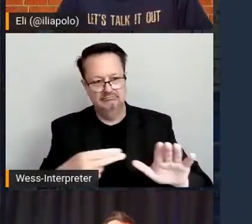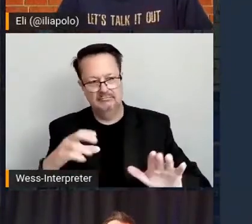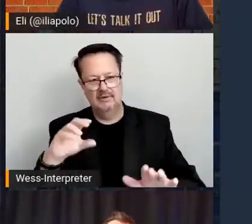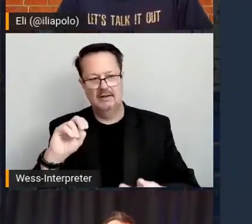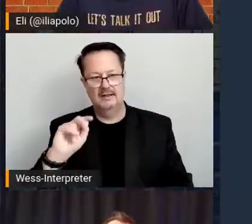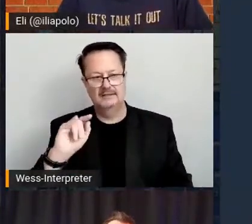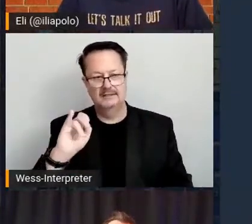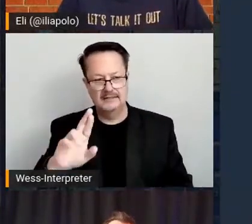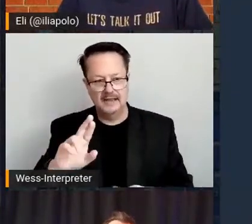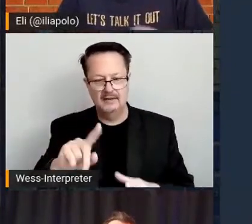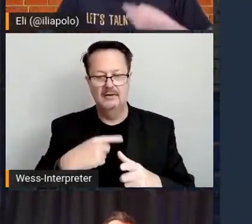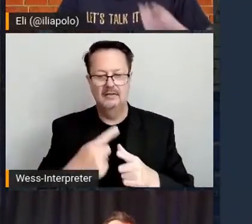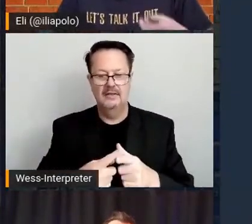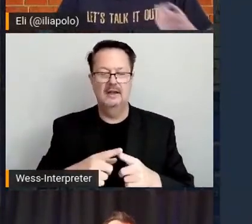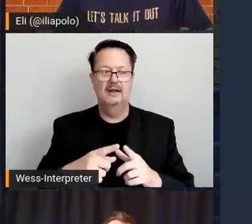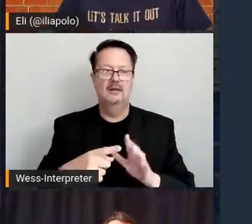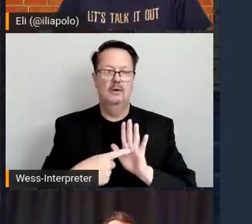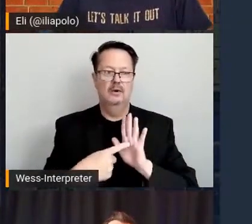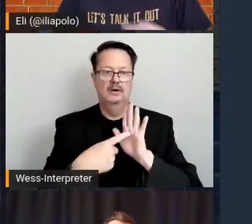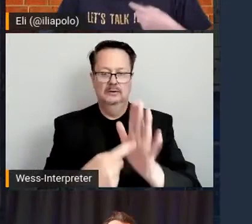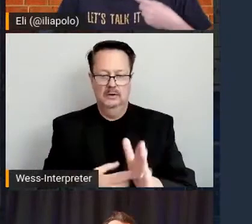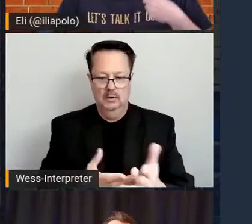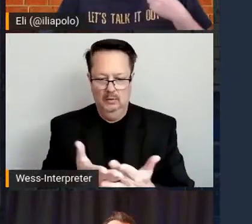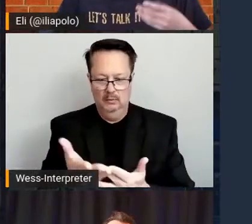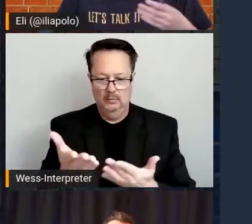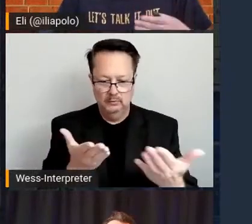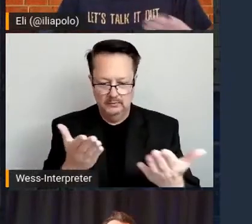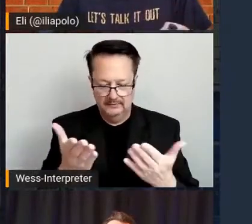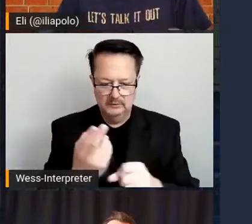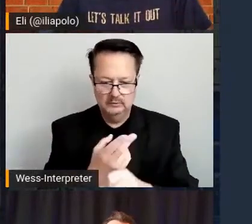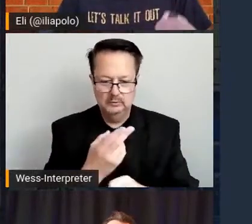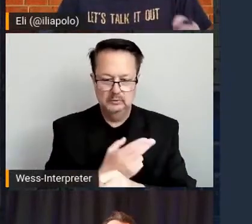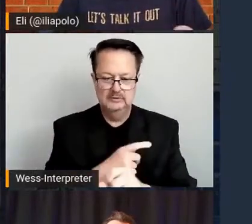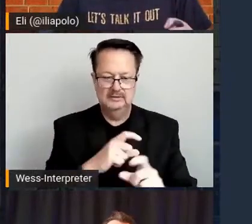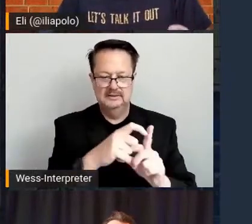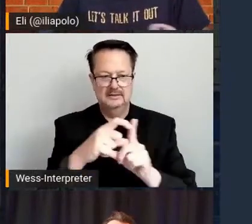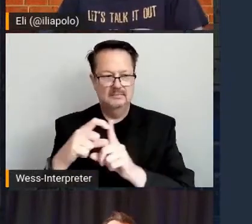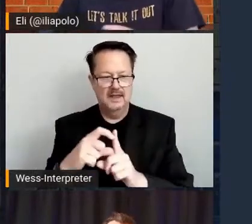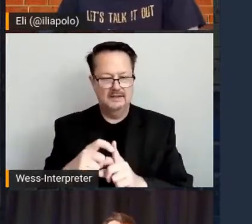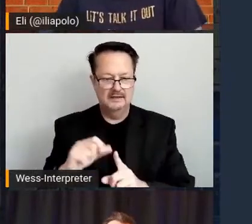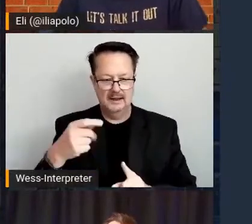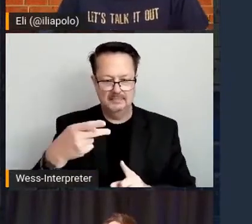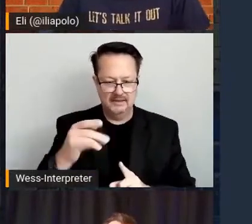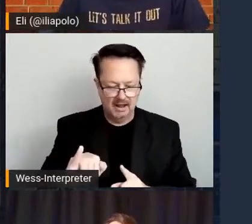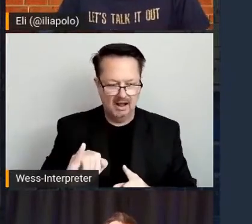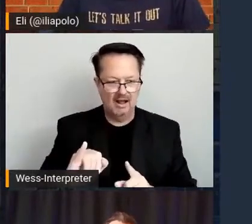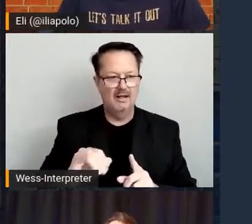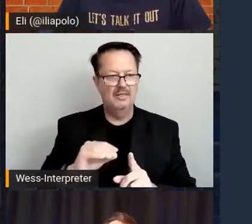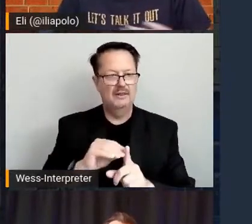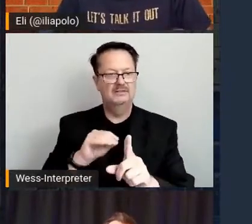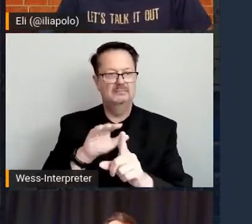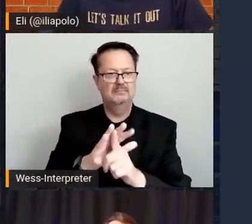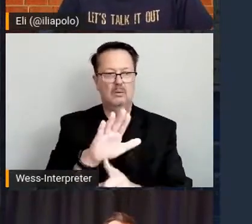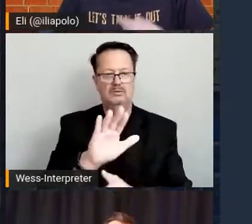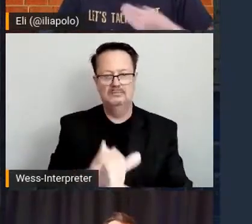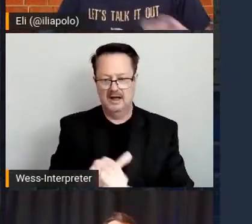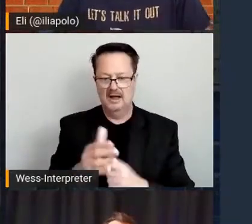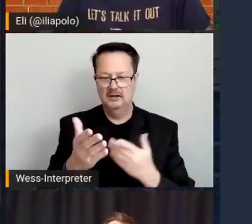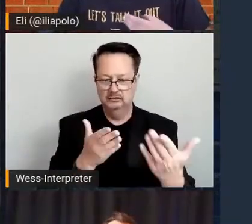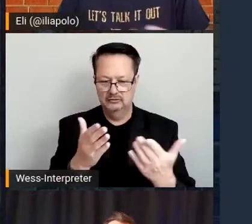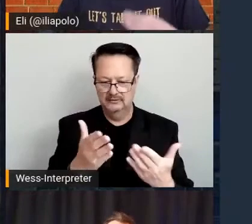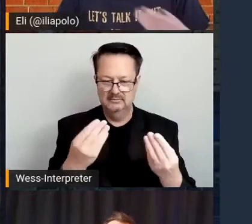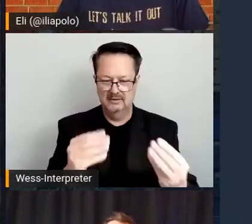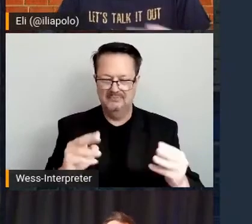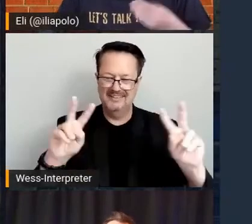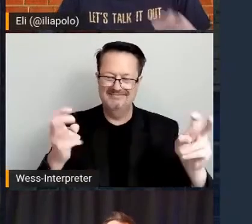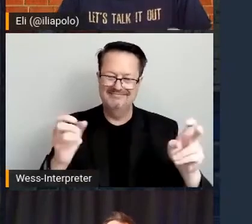expose that deployment via service using semantic APIs, right? This expose via service method is exactly kind of the semantic